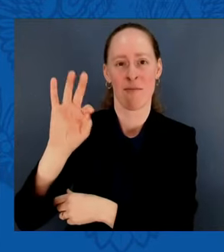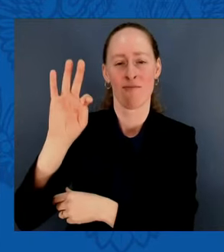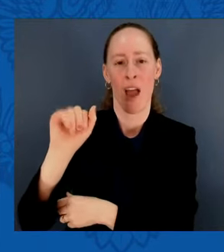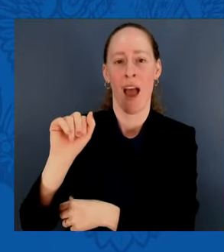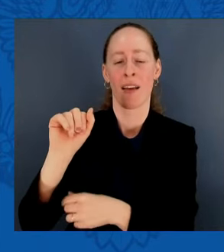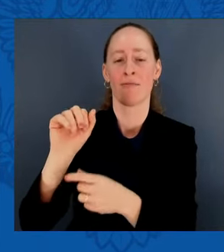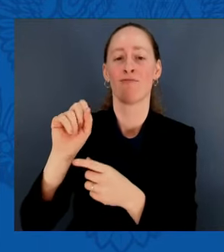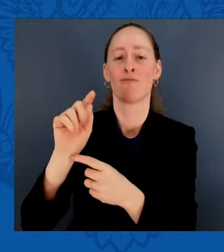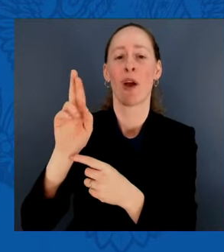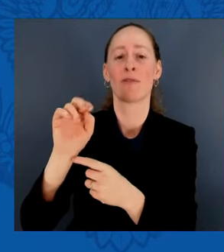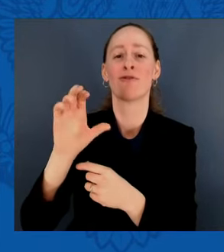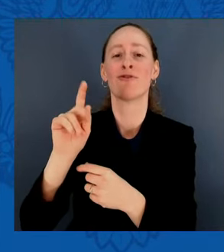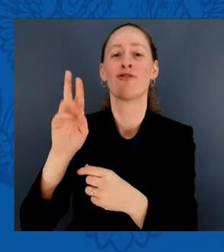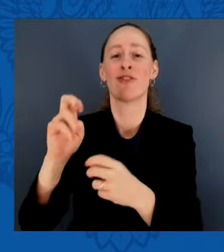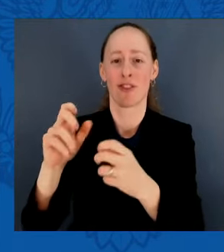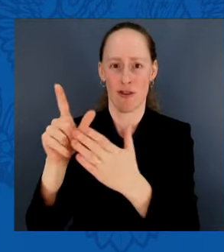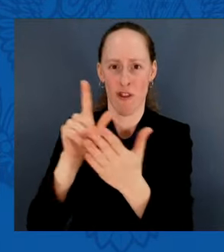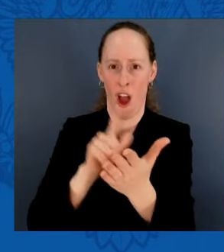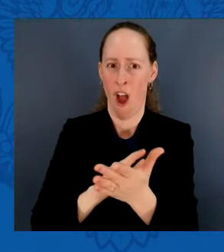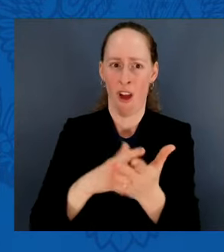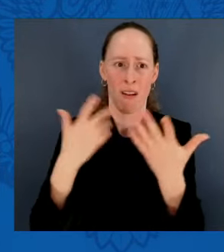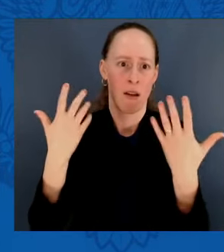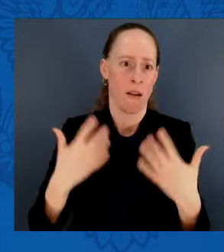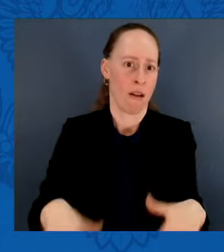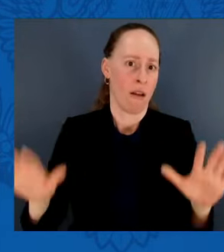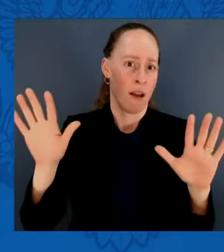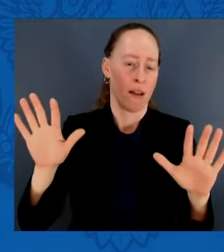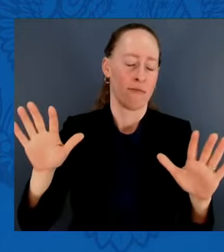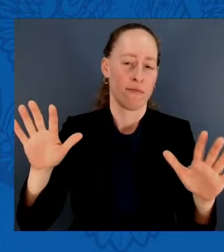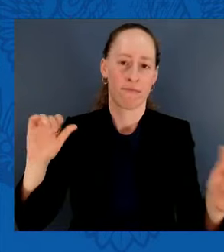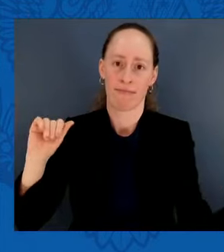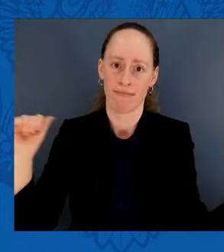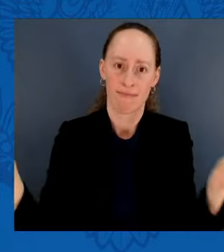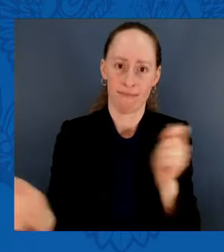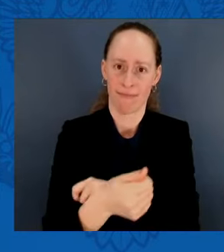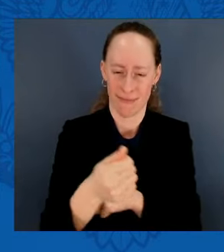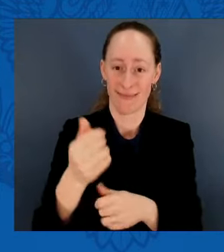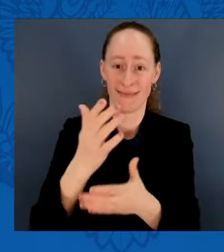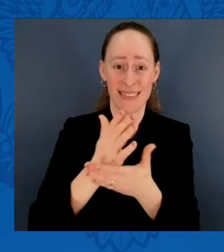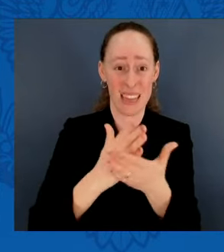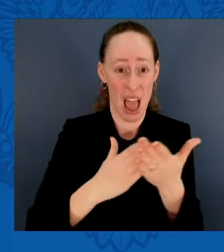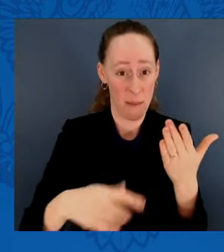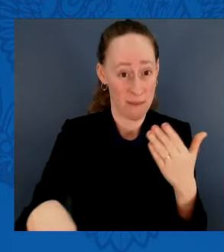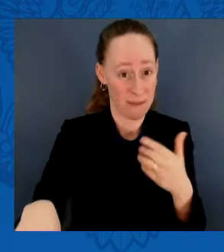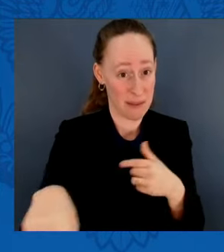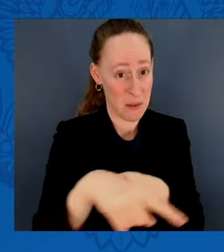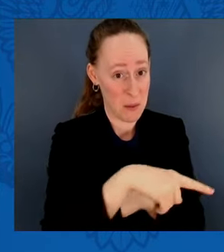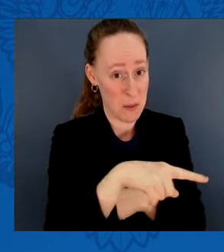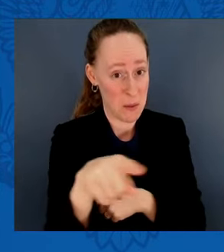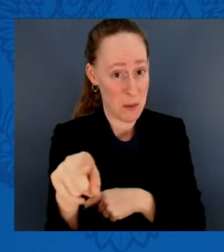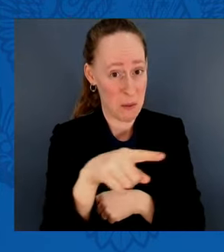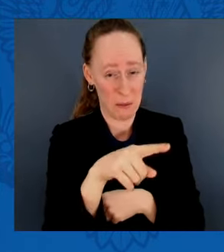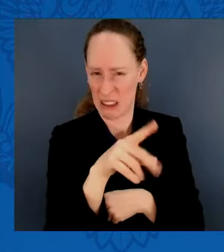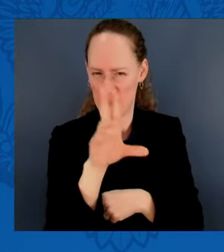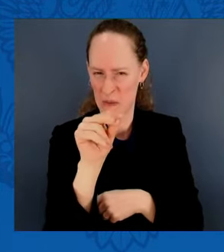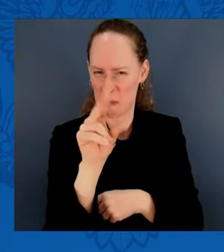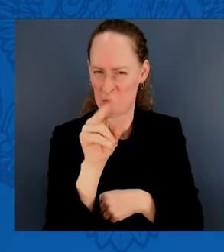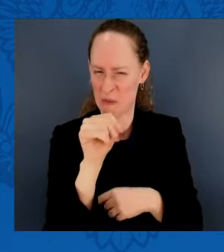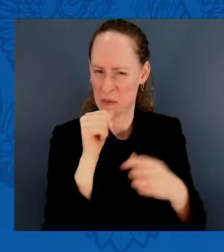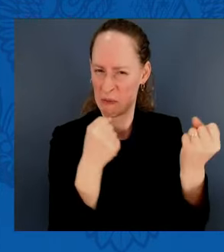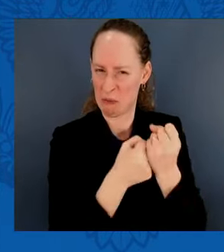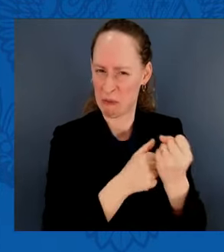noticed some of you have strongly voted against it, or they're cheering on that money coming in. I like it.